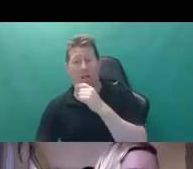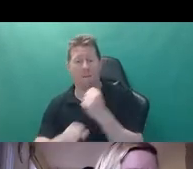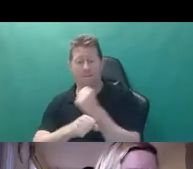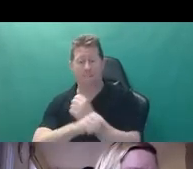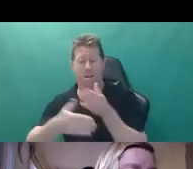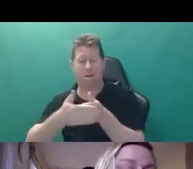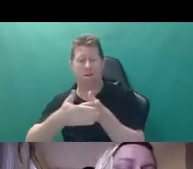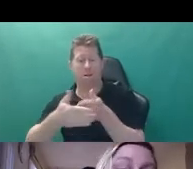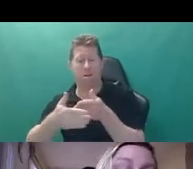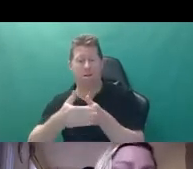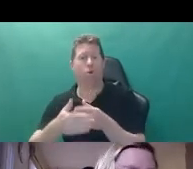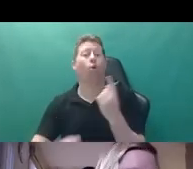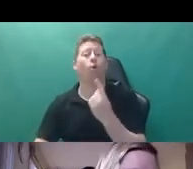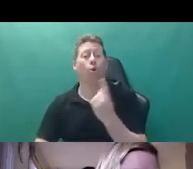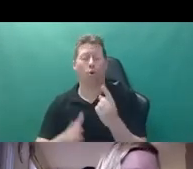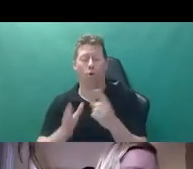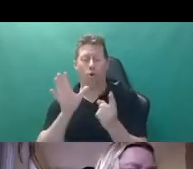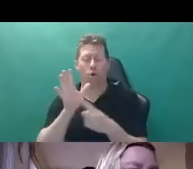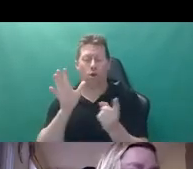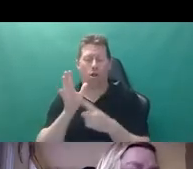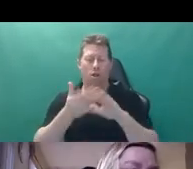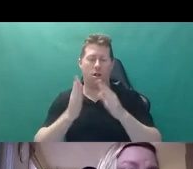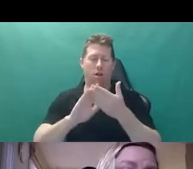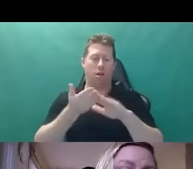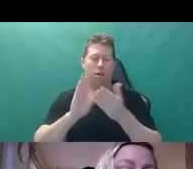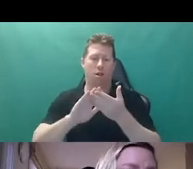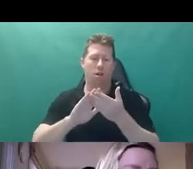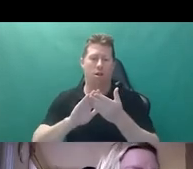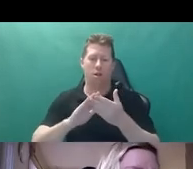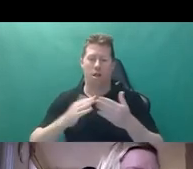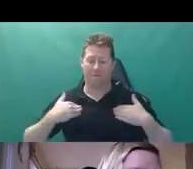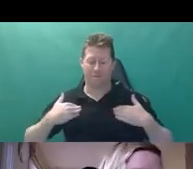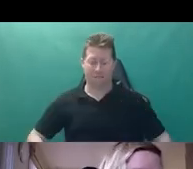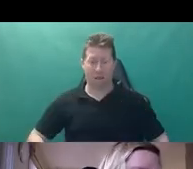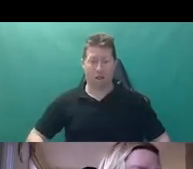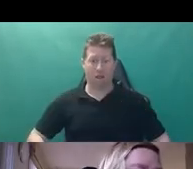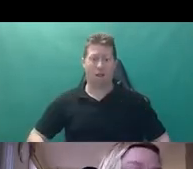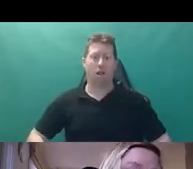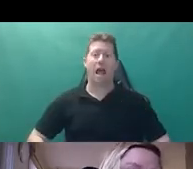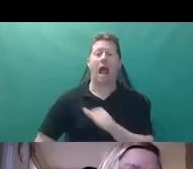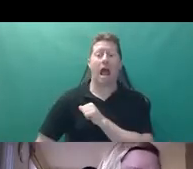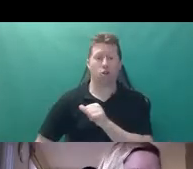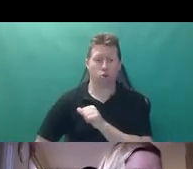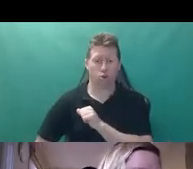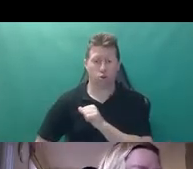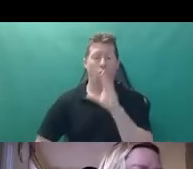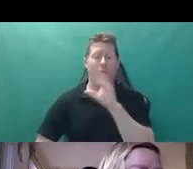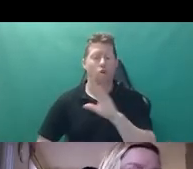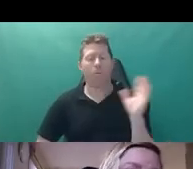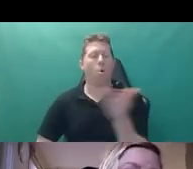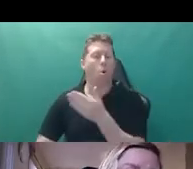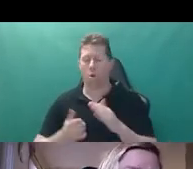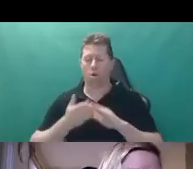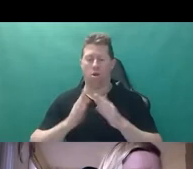exclusion. It was all of society. It was the physical and attitudinal barriers from all of society which were